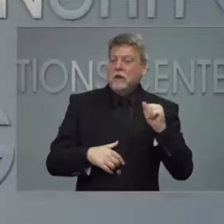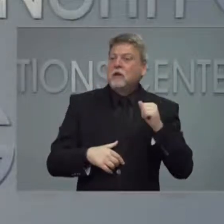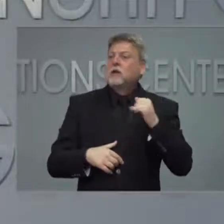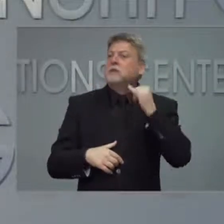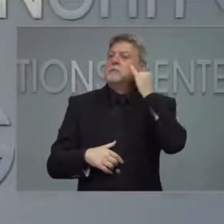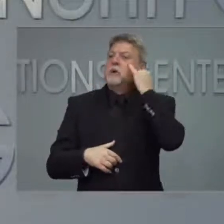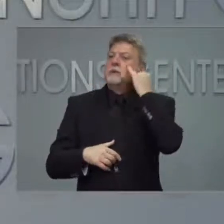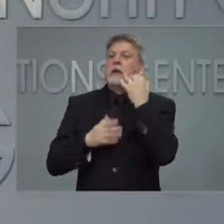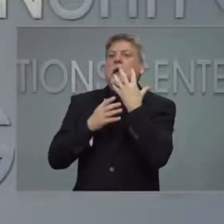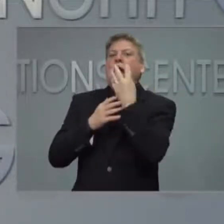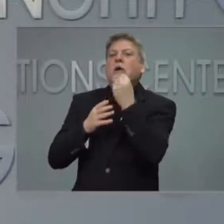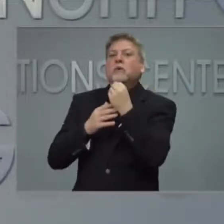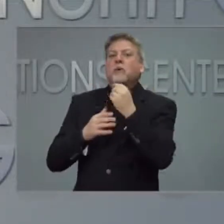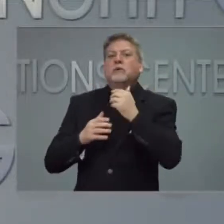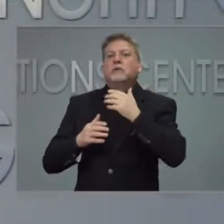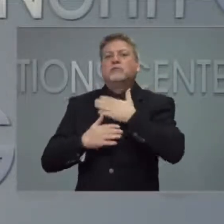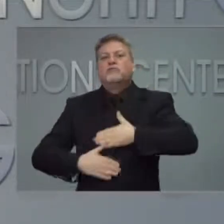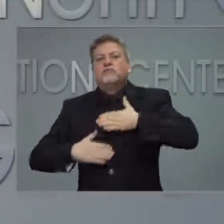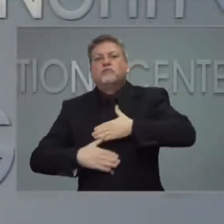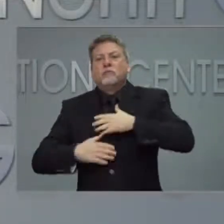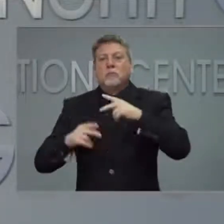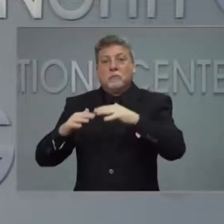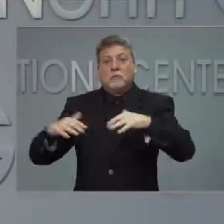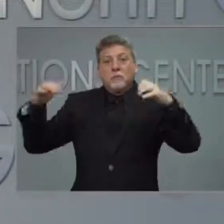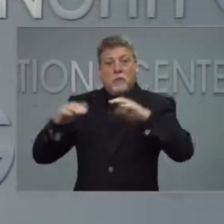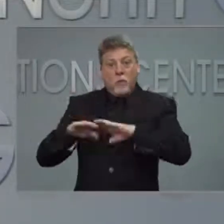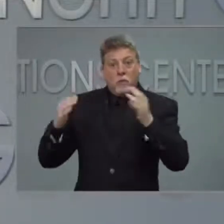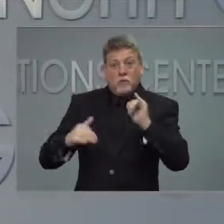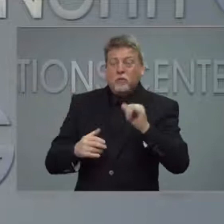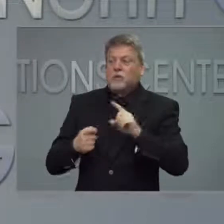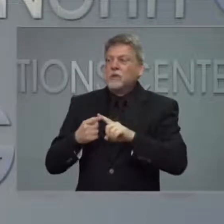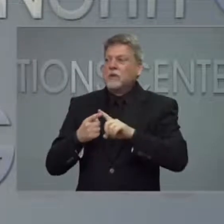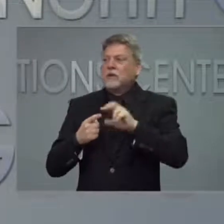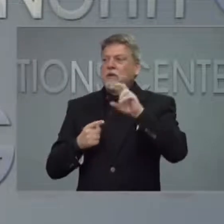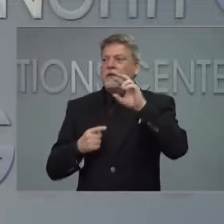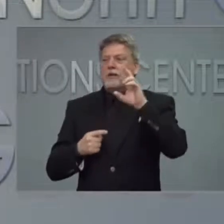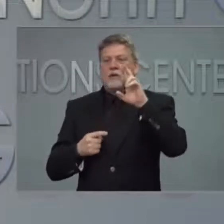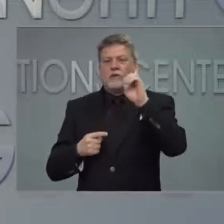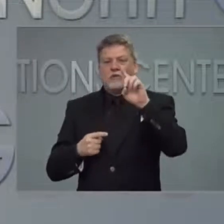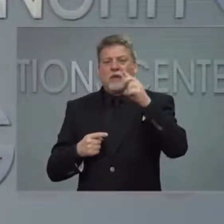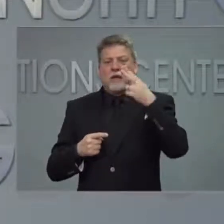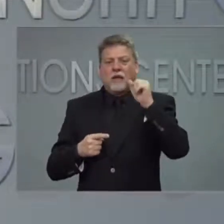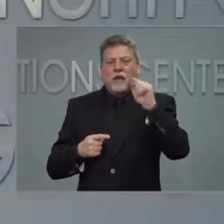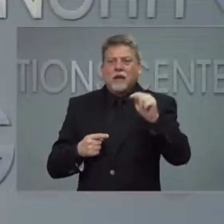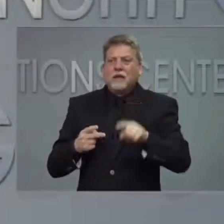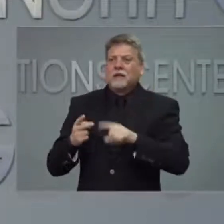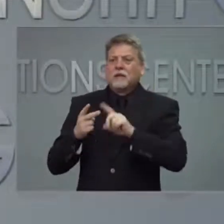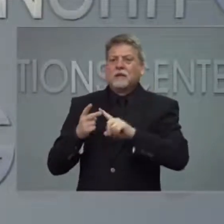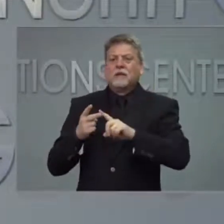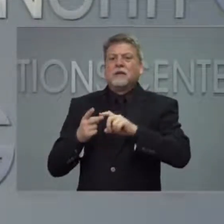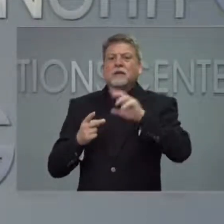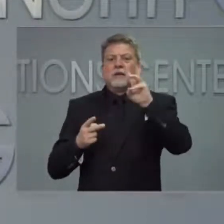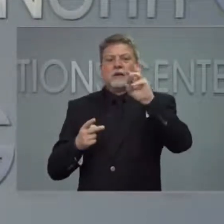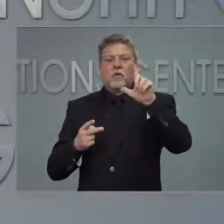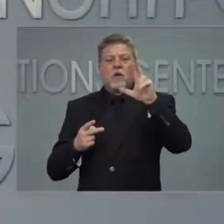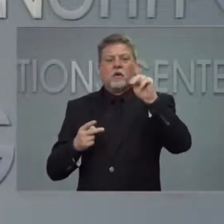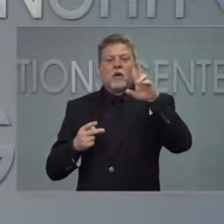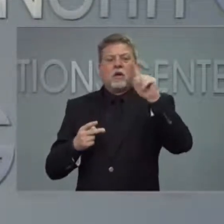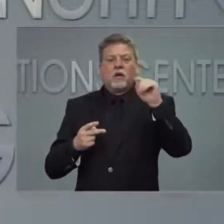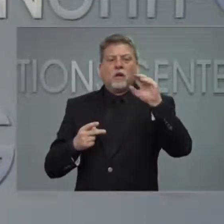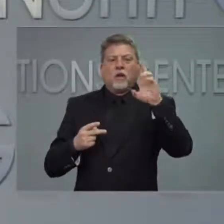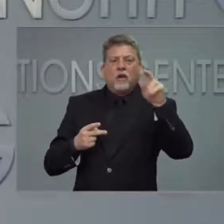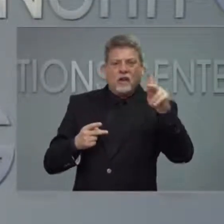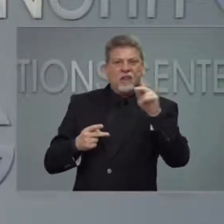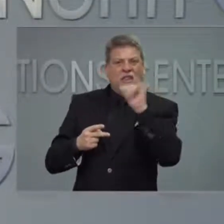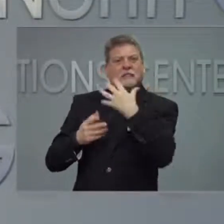Amphitheater? And what will it take for outdoor venues to start welcoming people for concerts? So with this